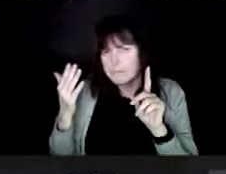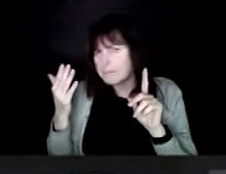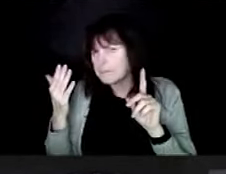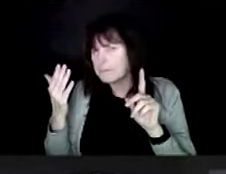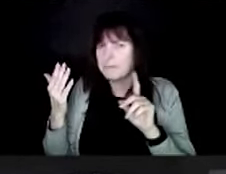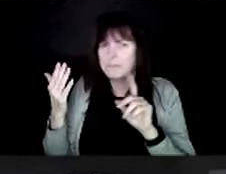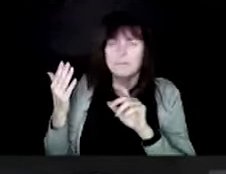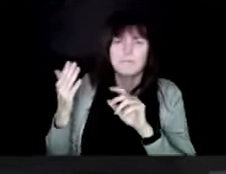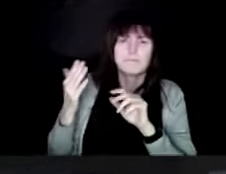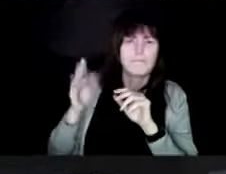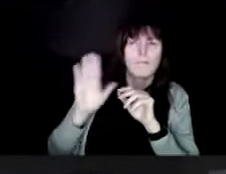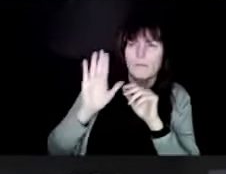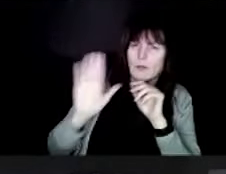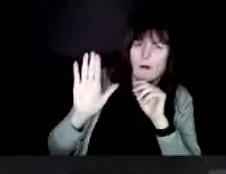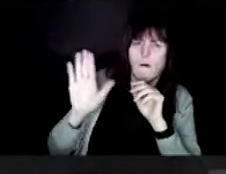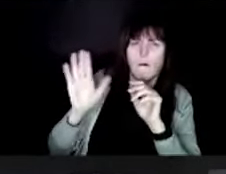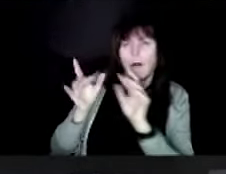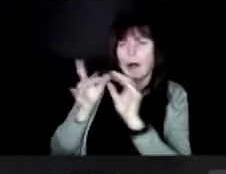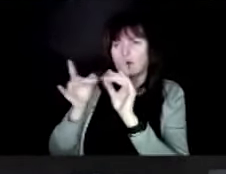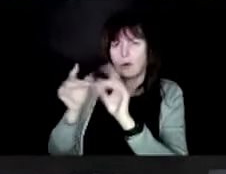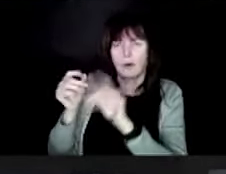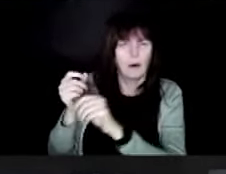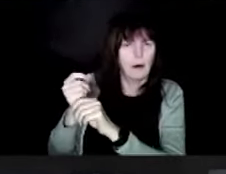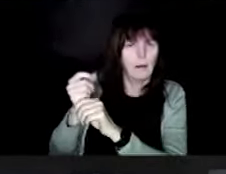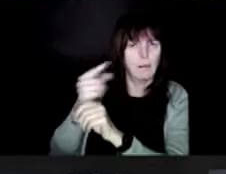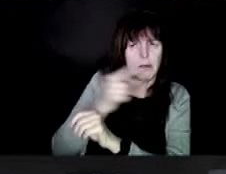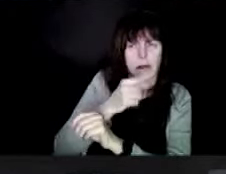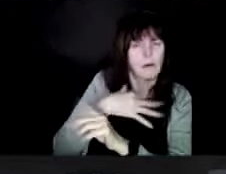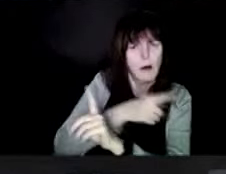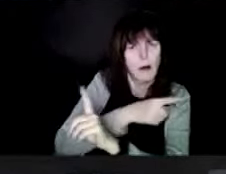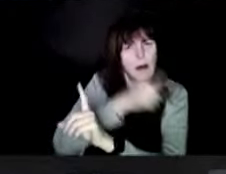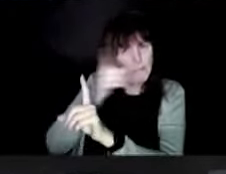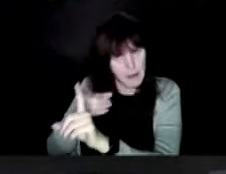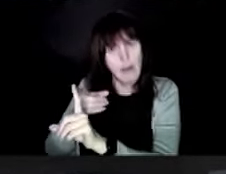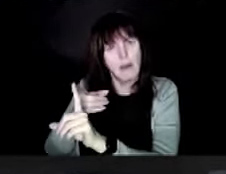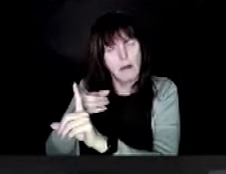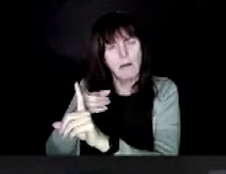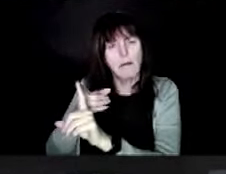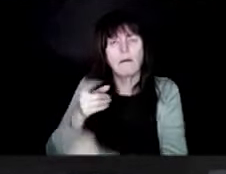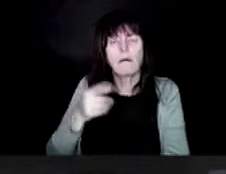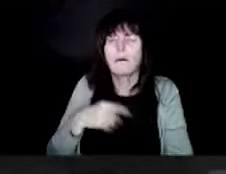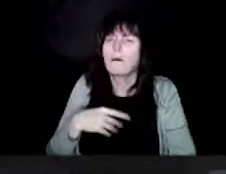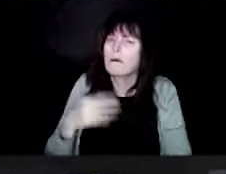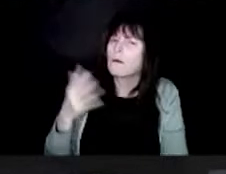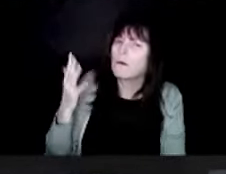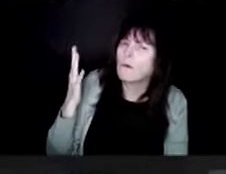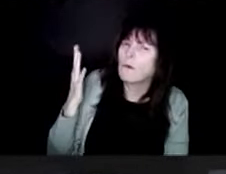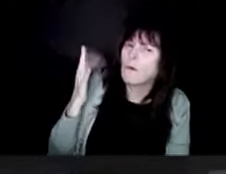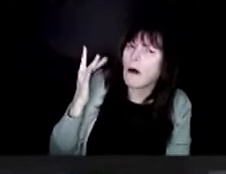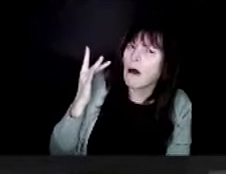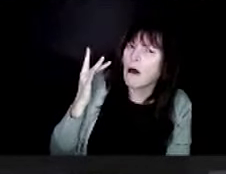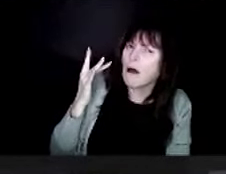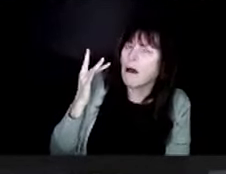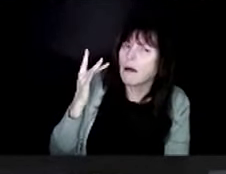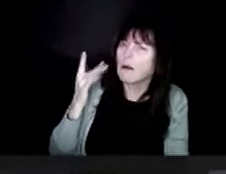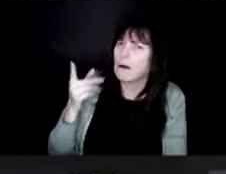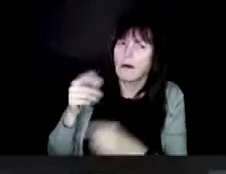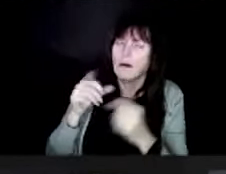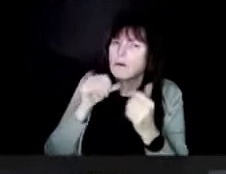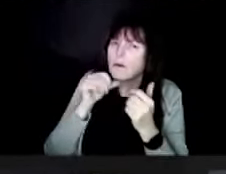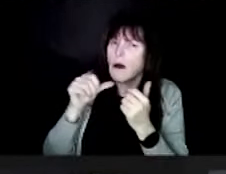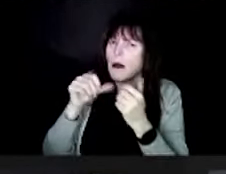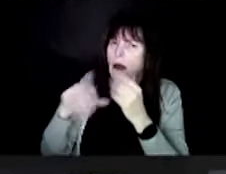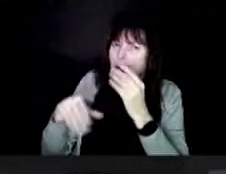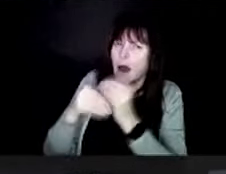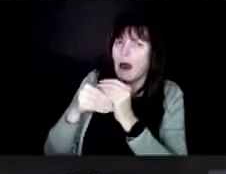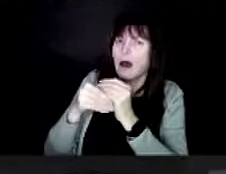is why haven't we made it that we add COVID-19 to that list of other